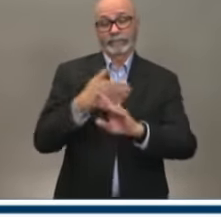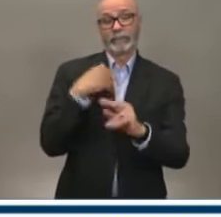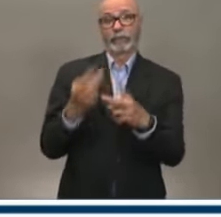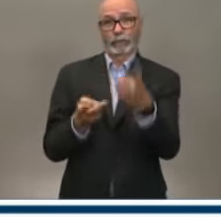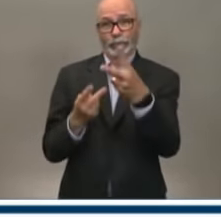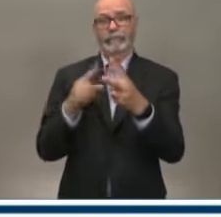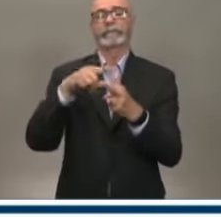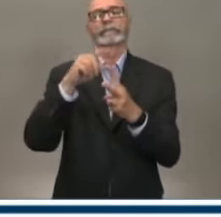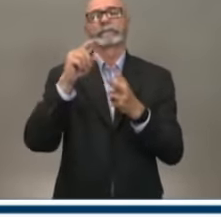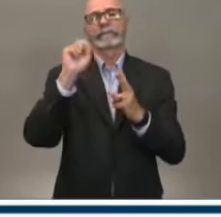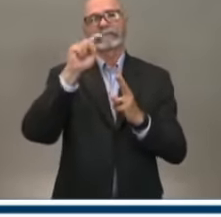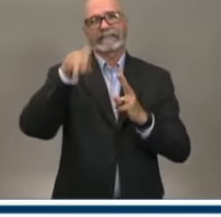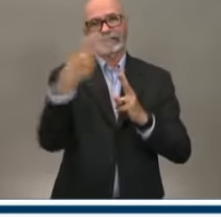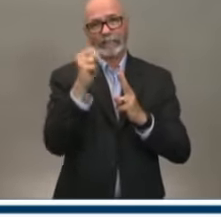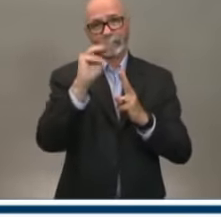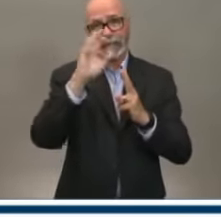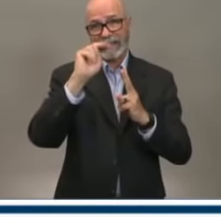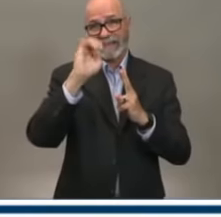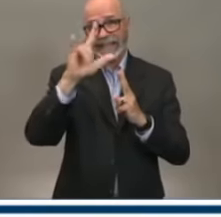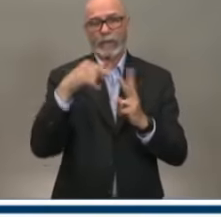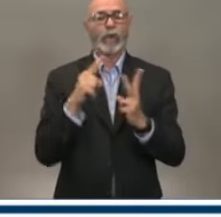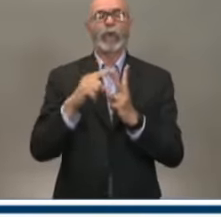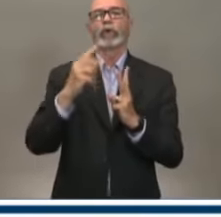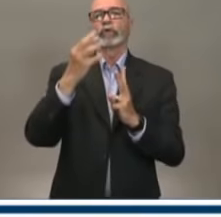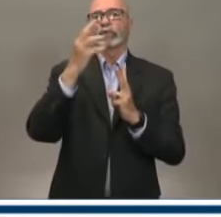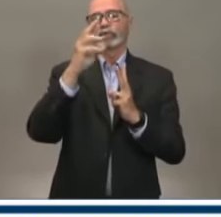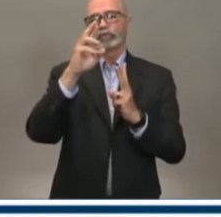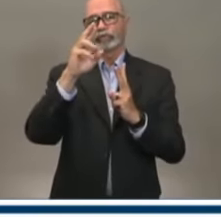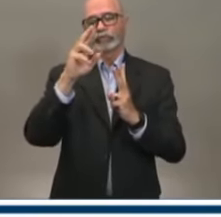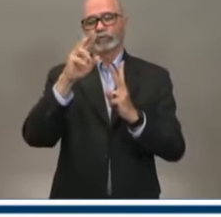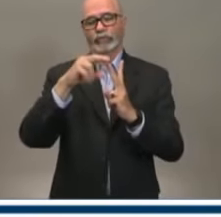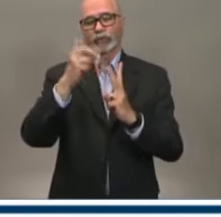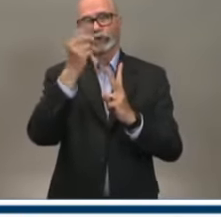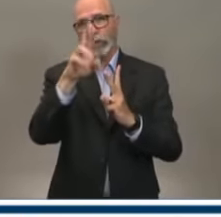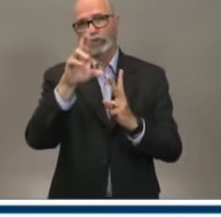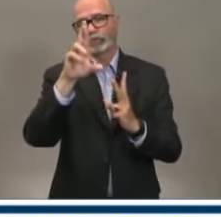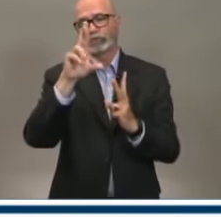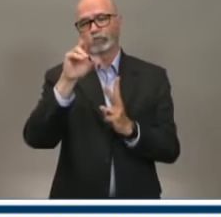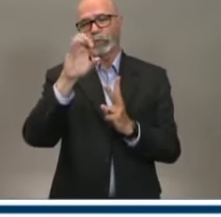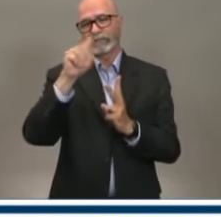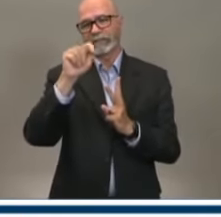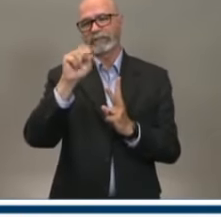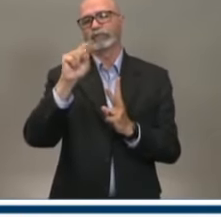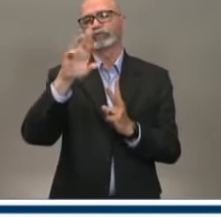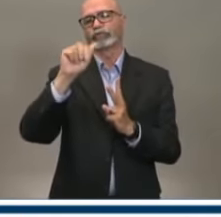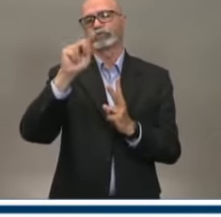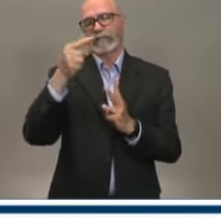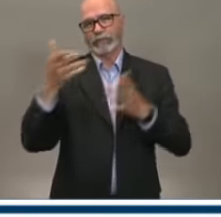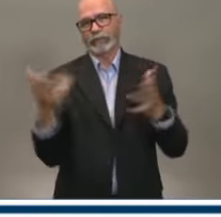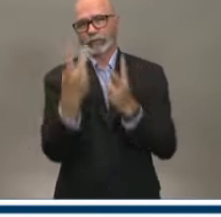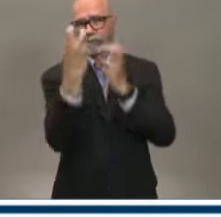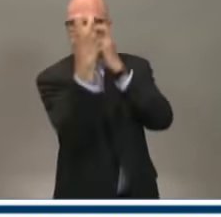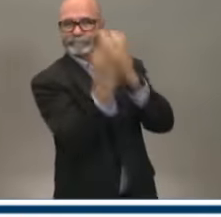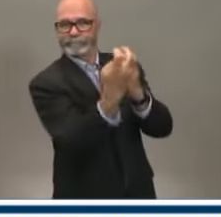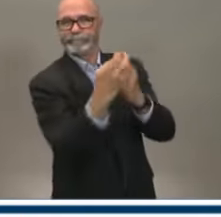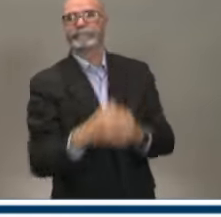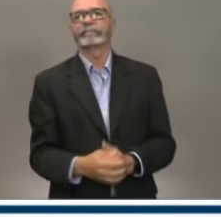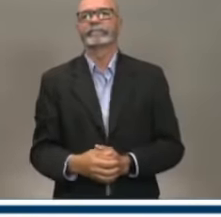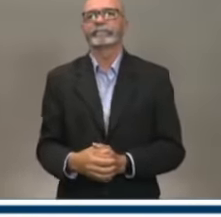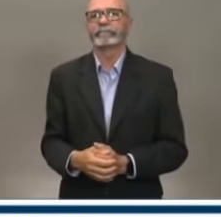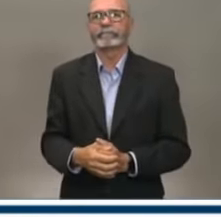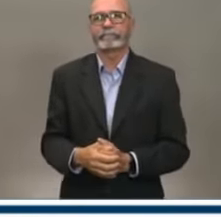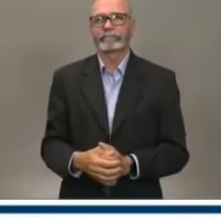and Nova Scotia's Chief Medical Officer of Health, Dr. Robert Strang. Go ahead, Premier. Thank you, Chrissy, and good afternoon, everyone. Nova Scotia is hurting, and